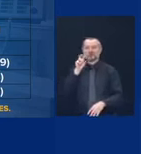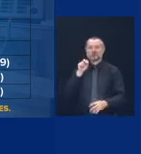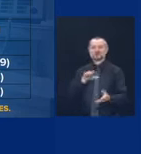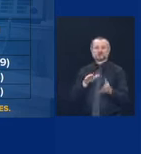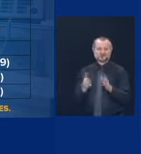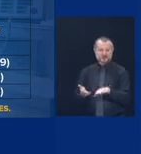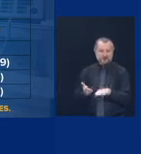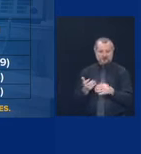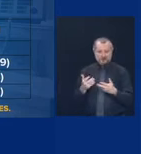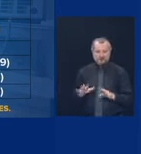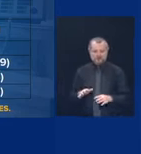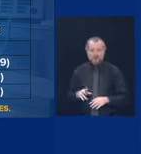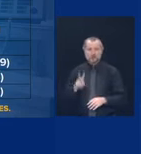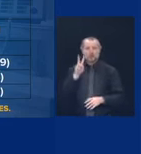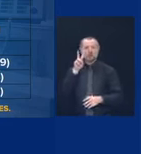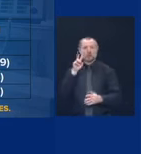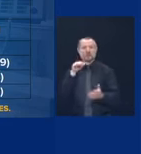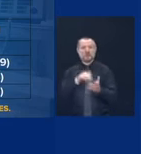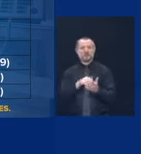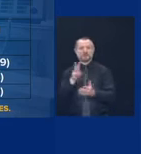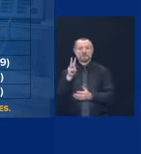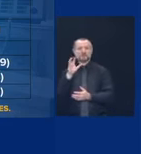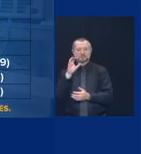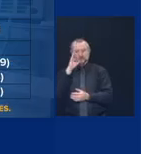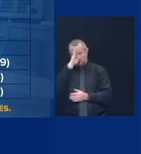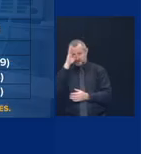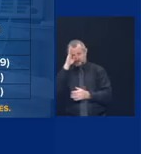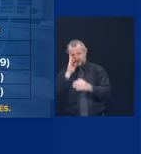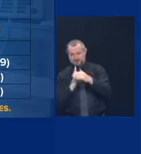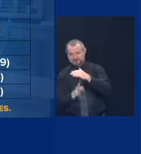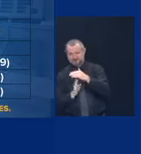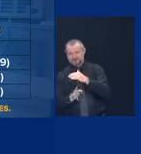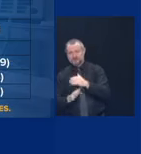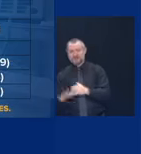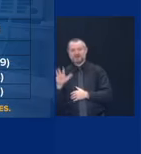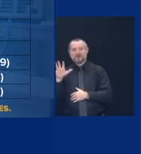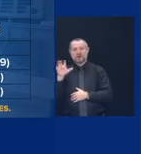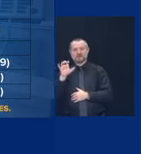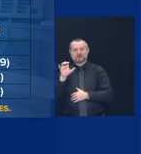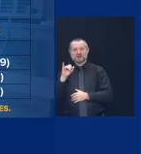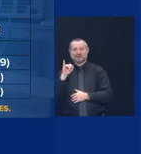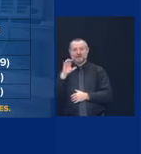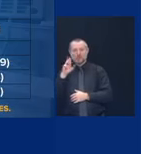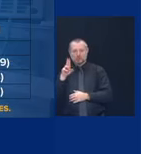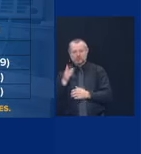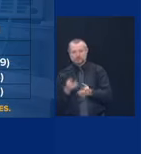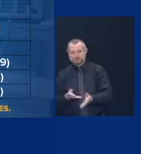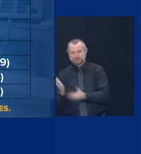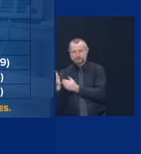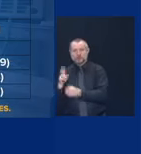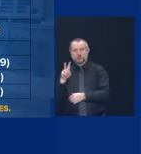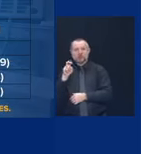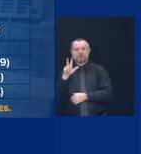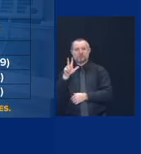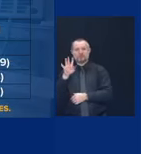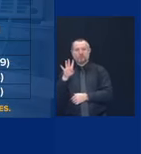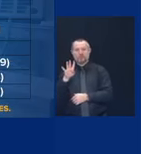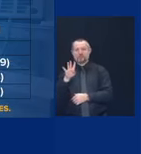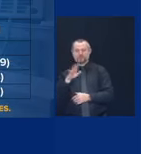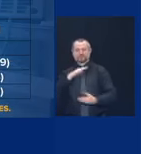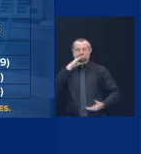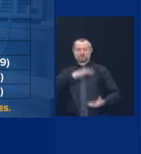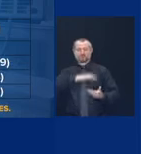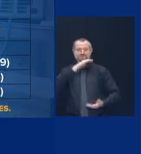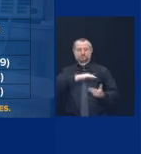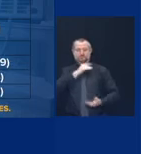2,562 hospitalizations, 500 ICU, 234 intubations. 30 people passed away.